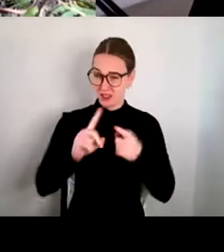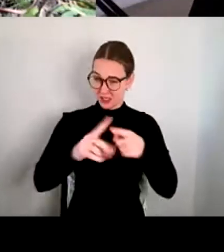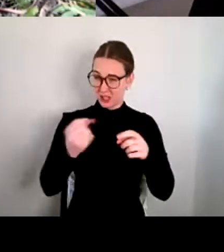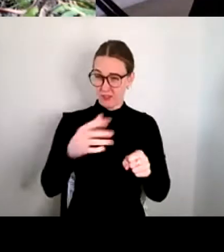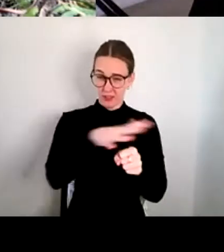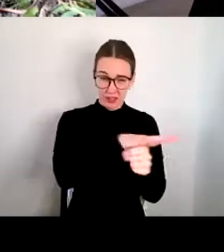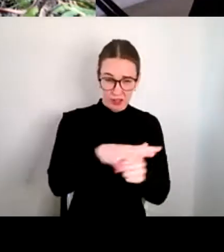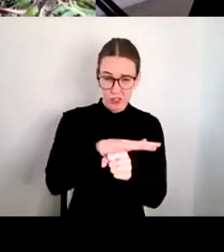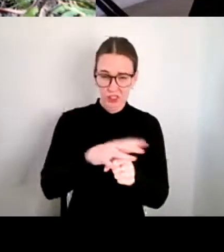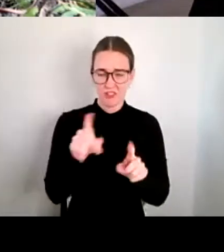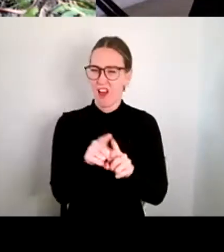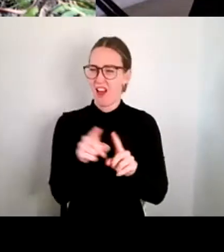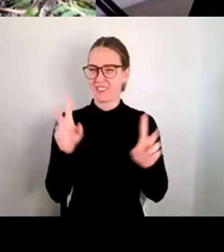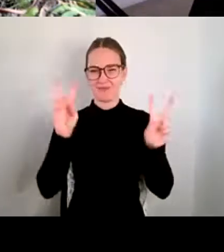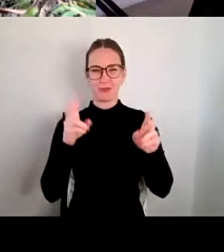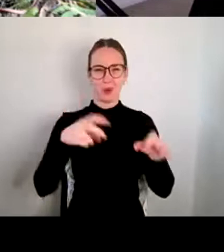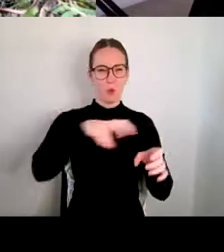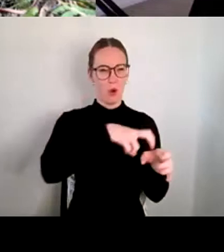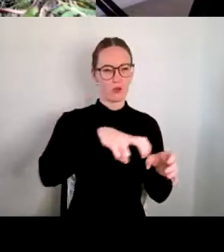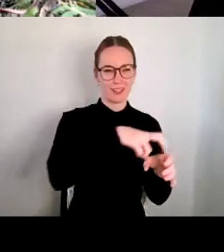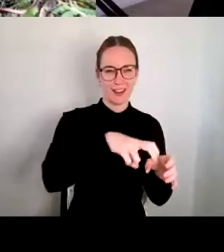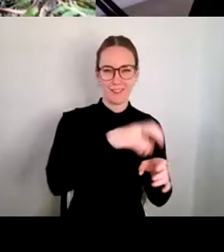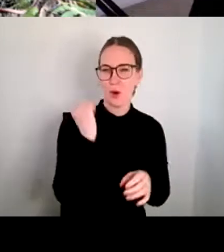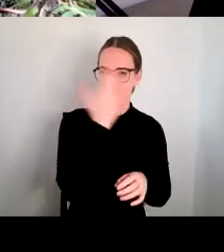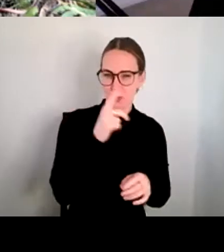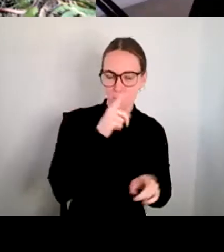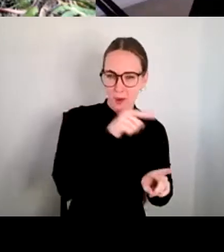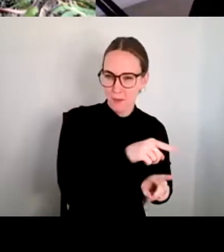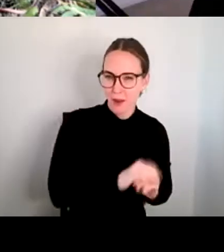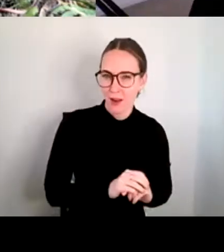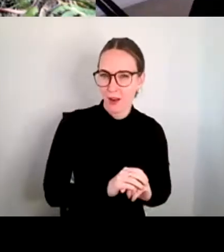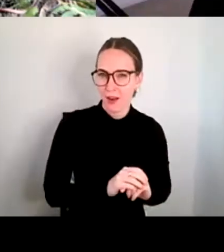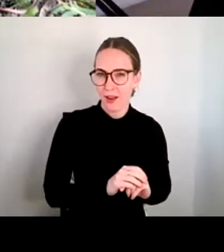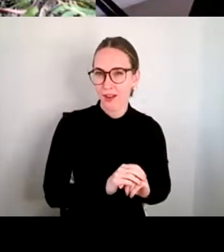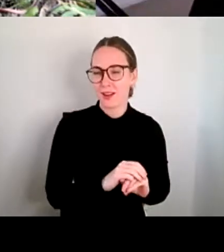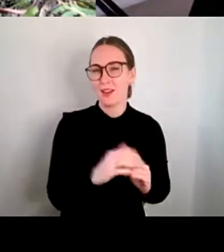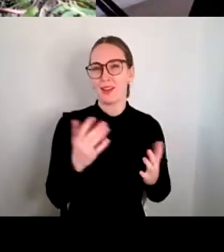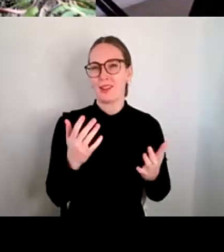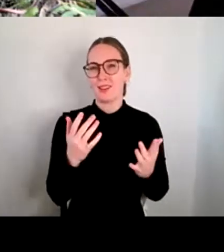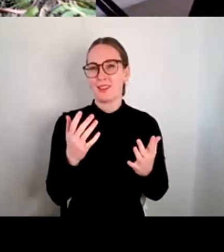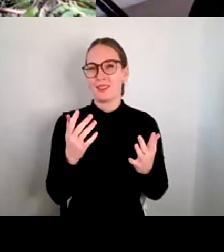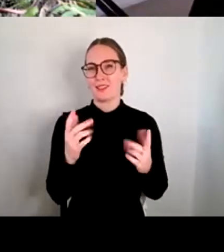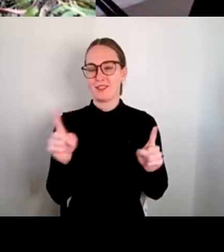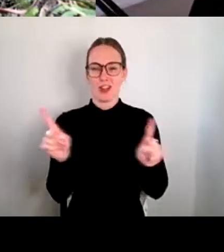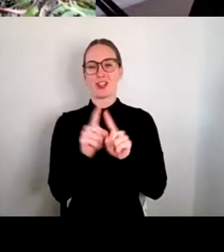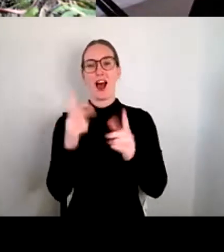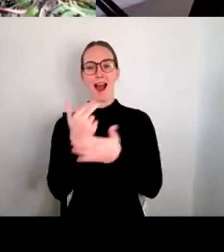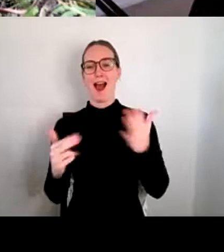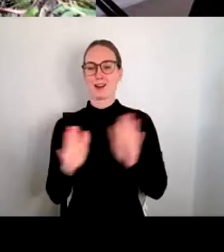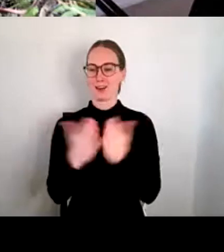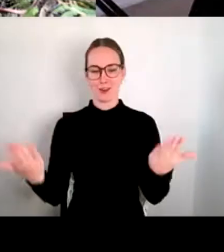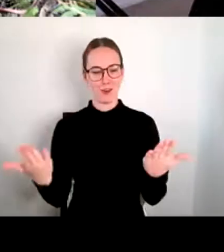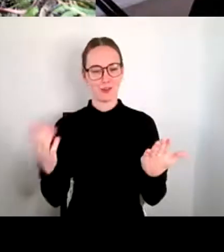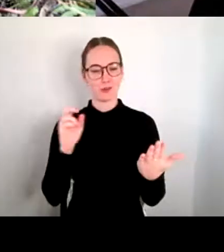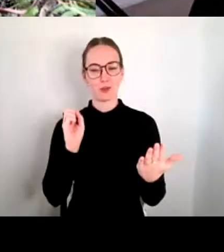fit into mainstream, well, we'll make you First Nations, but we're going to put you, you know, it's like the art catalogue. They always put the traditional